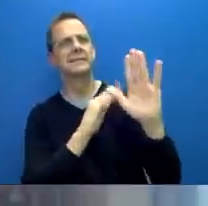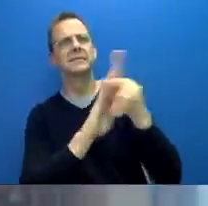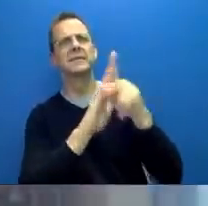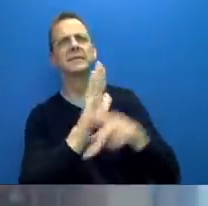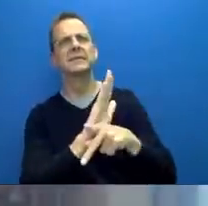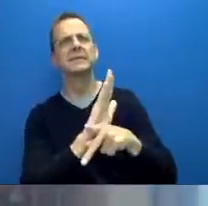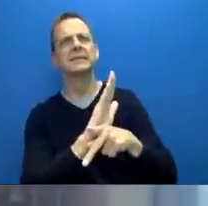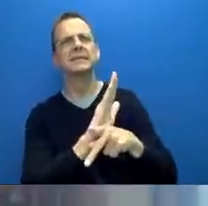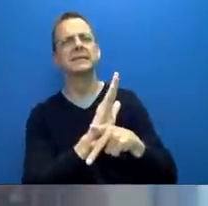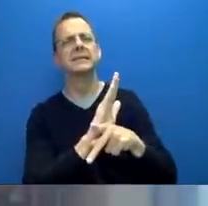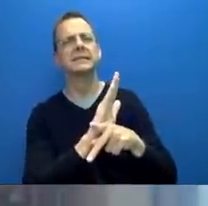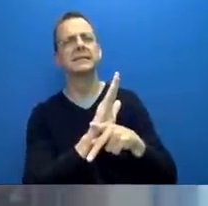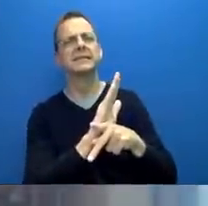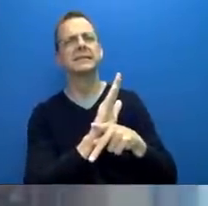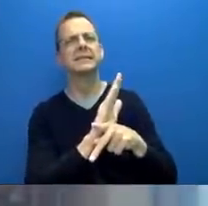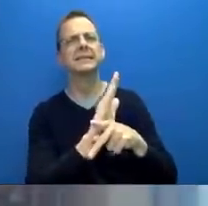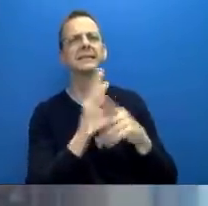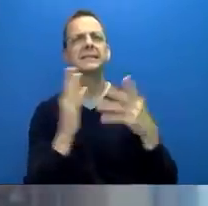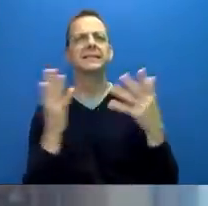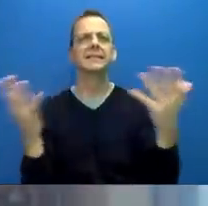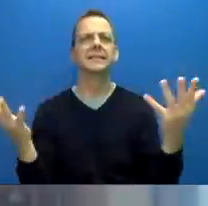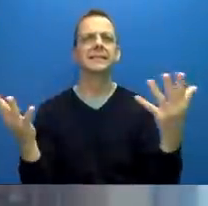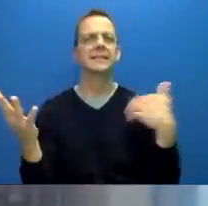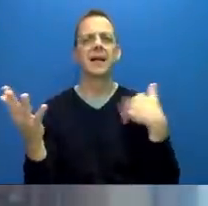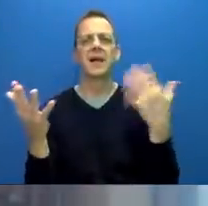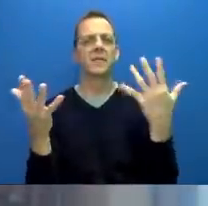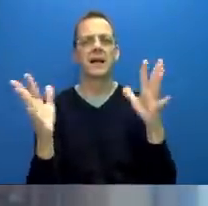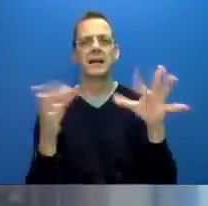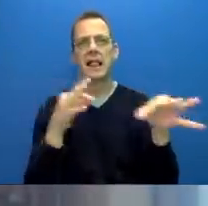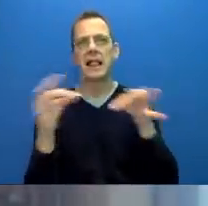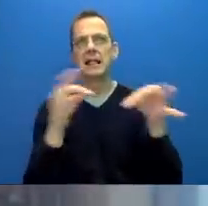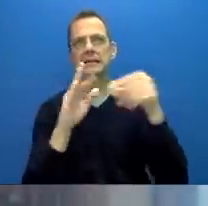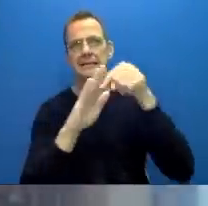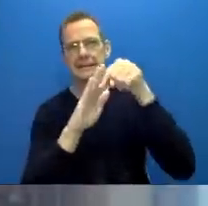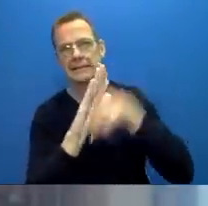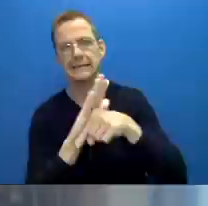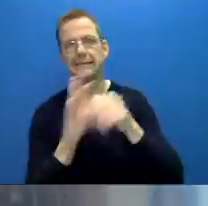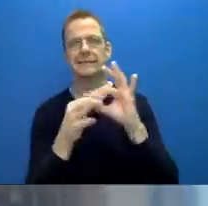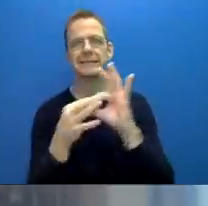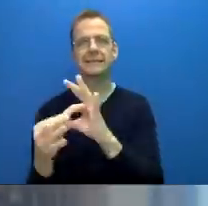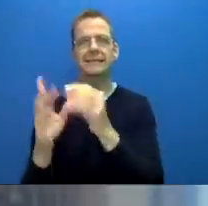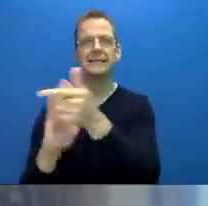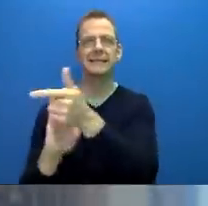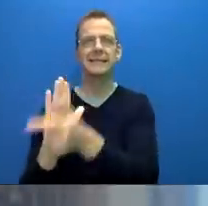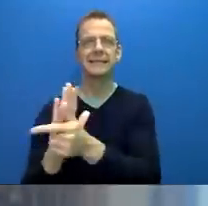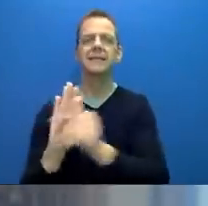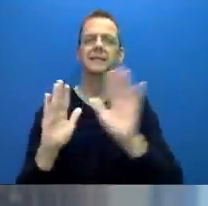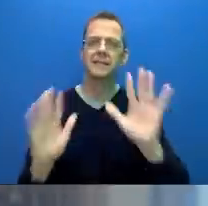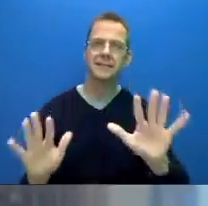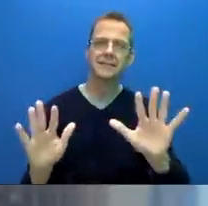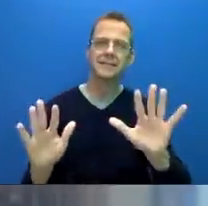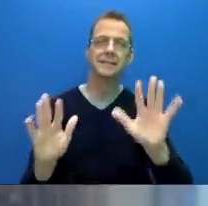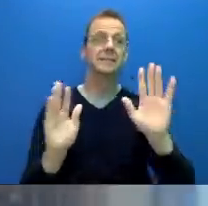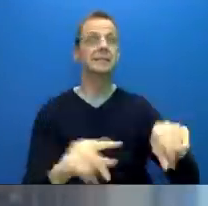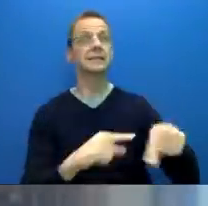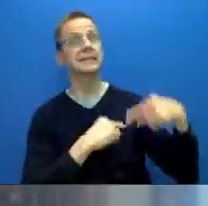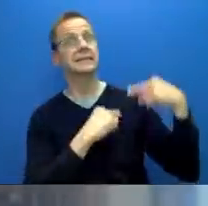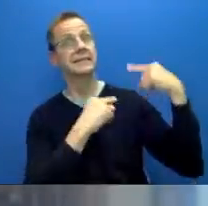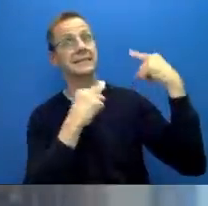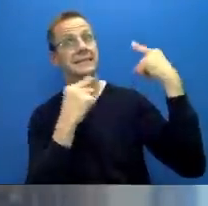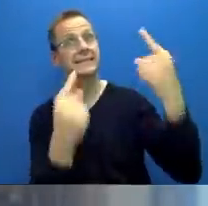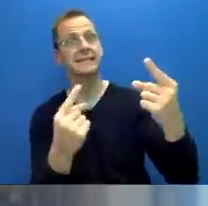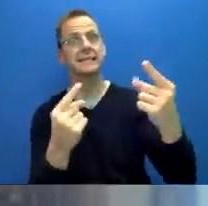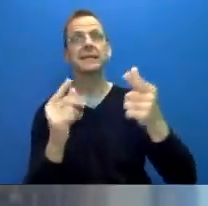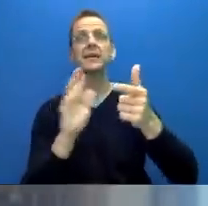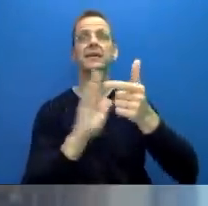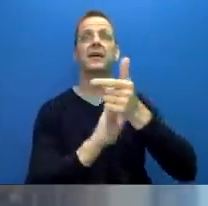law, generally speaking, the courts have left governments who are elected and they are not room to